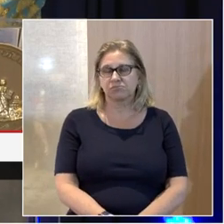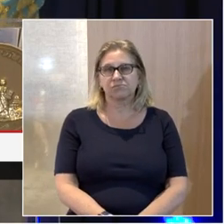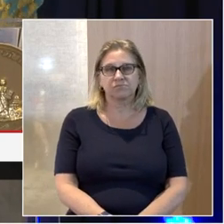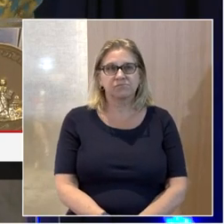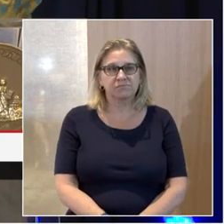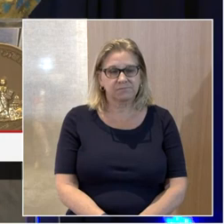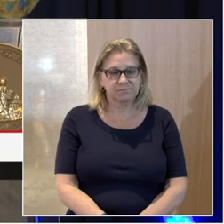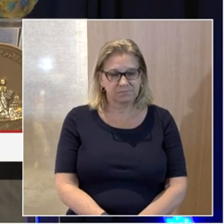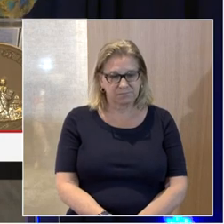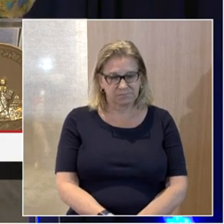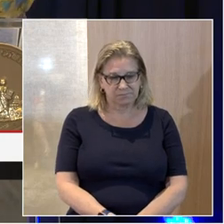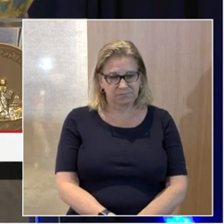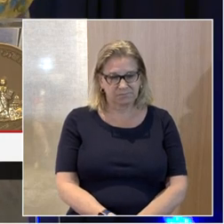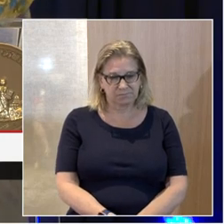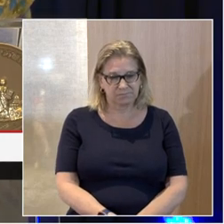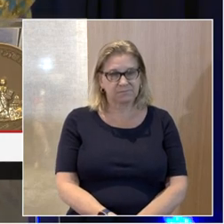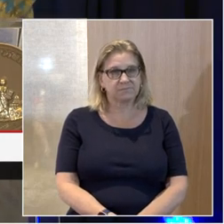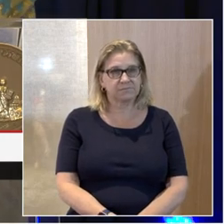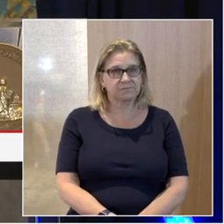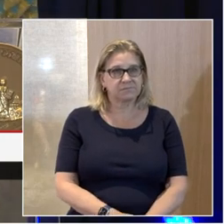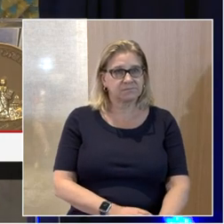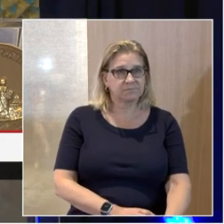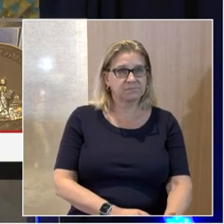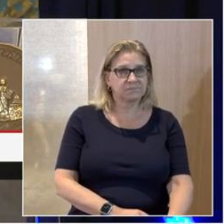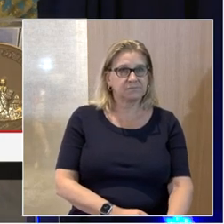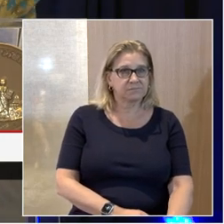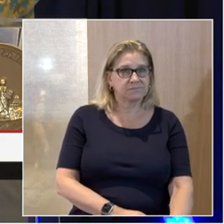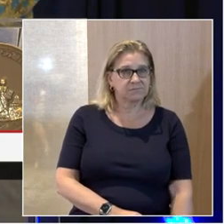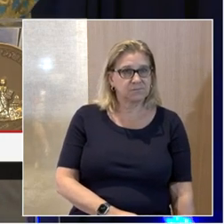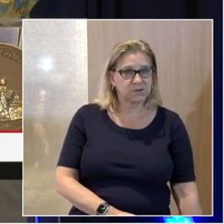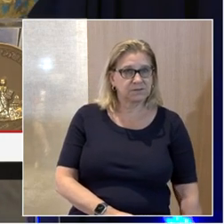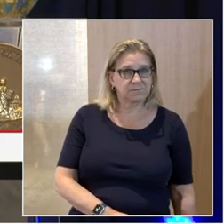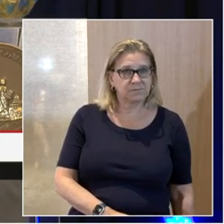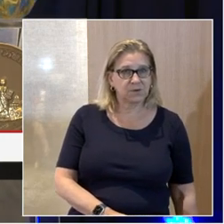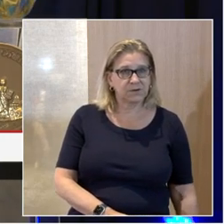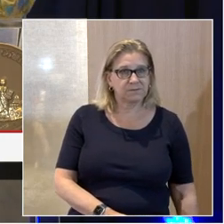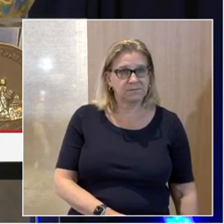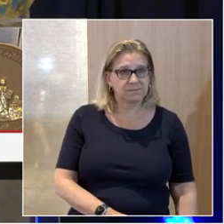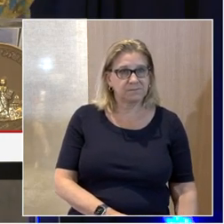So who wants to talk about the challenge